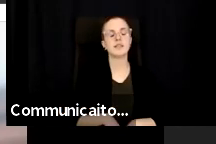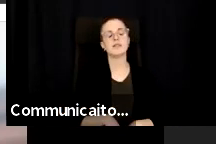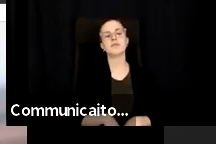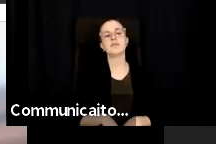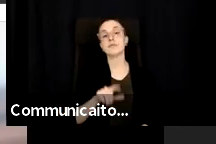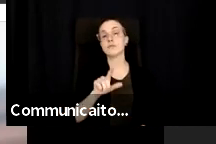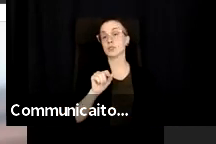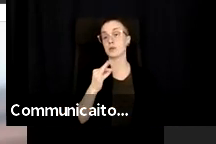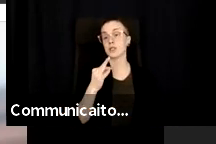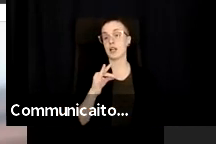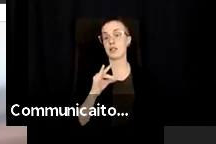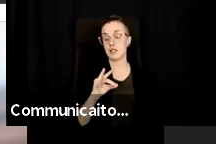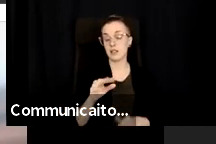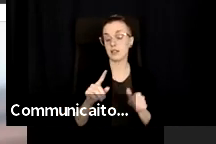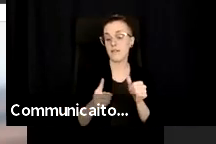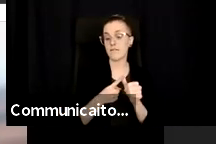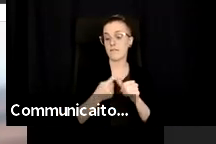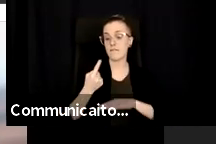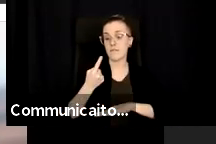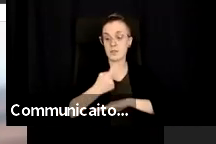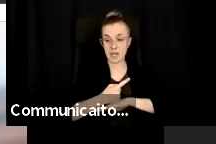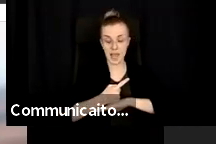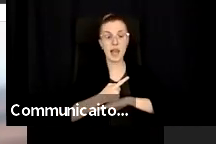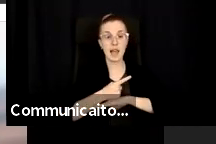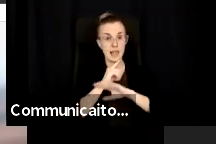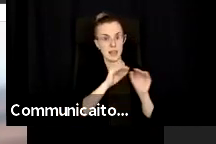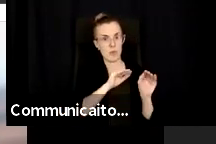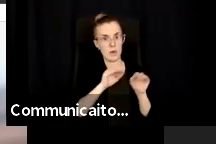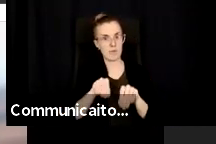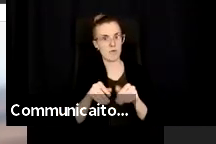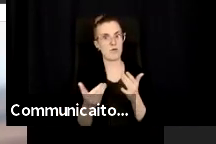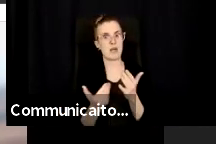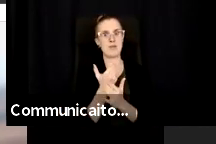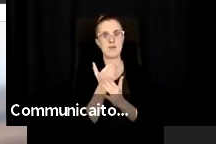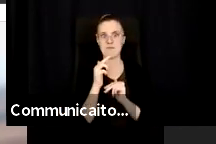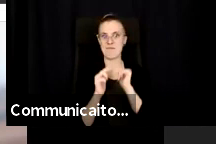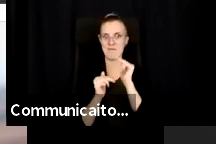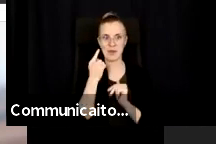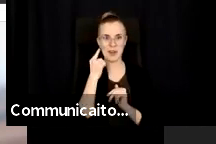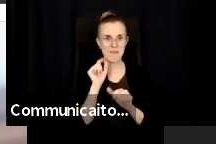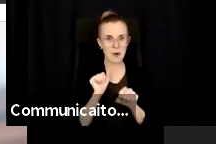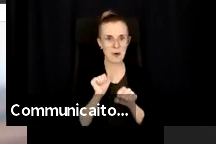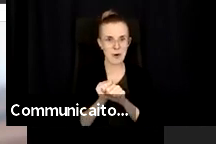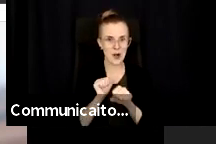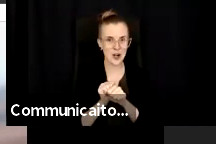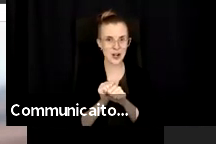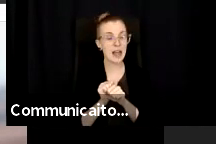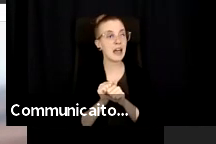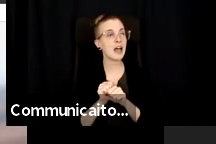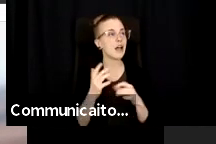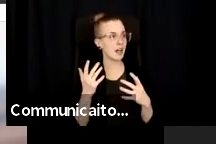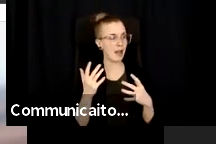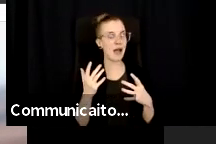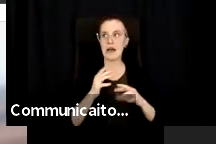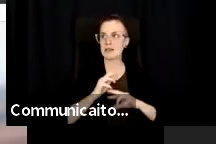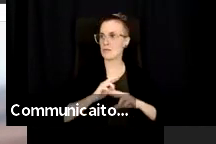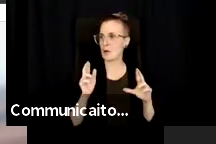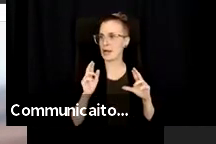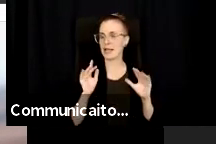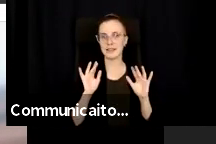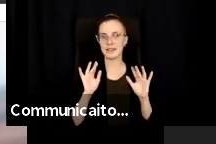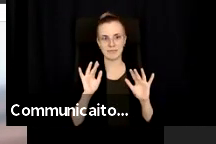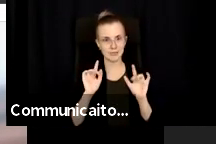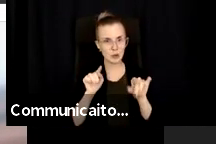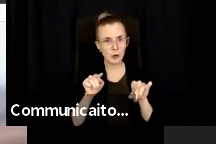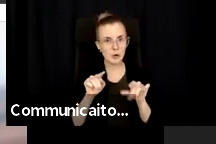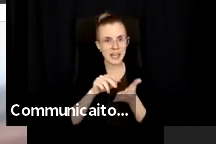2019. It's the first day we moved to a new building for work. I look around as I'm getting to the elevator. I see